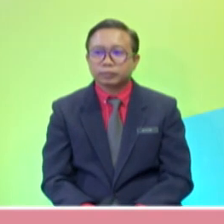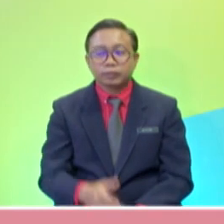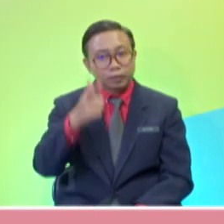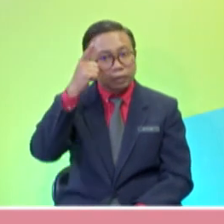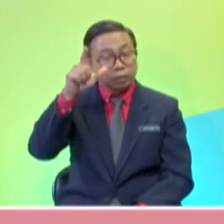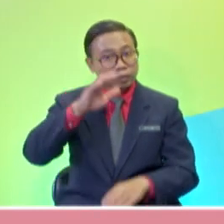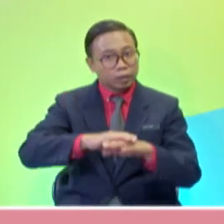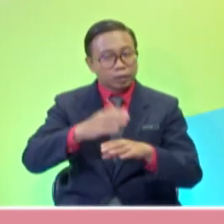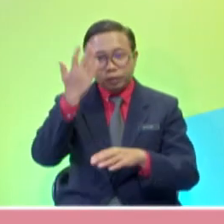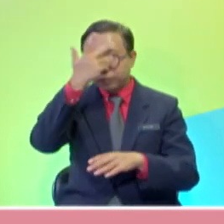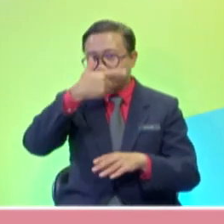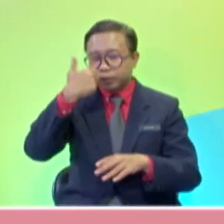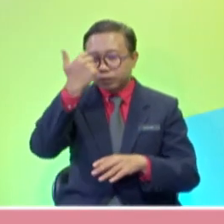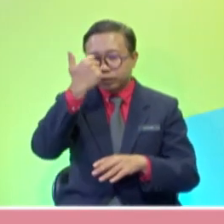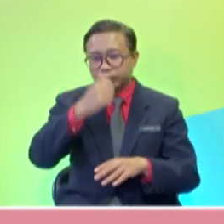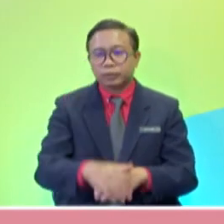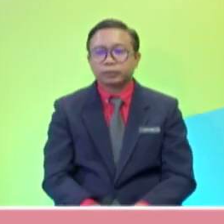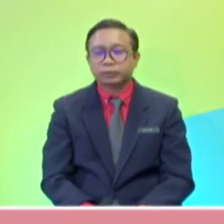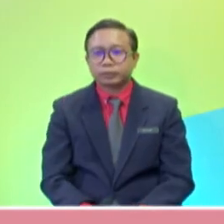that beautiful,